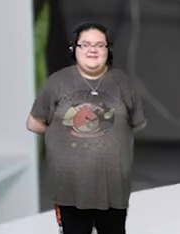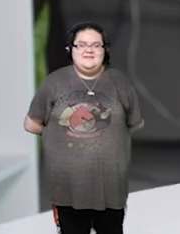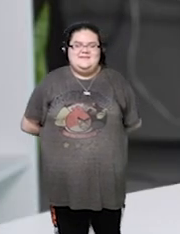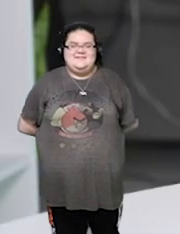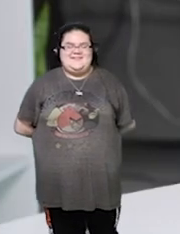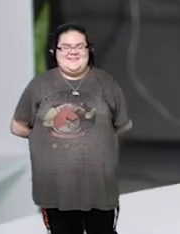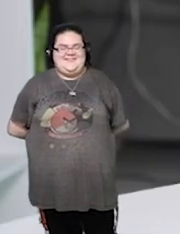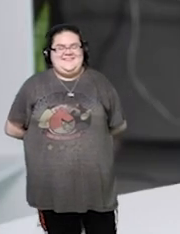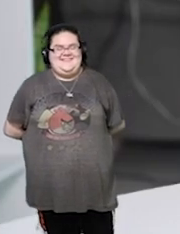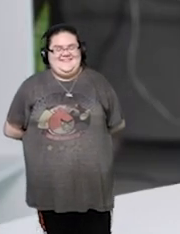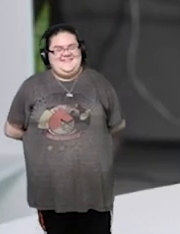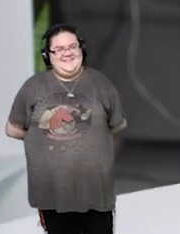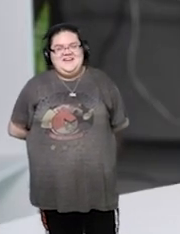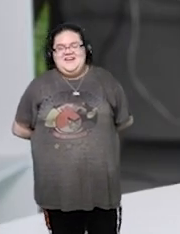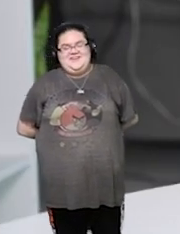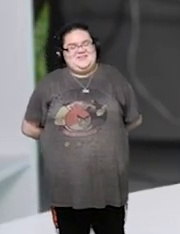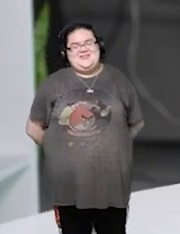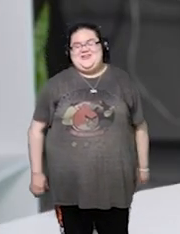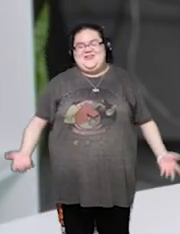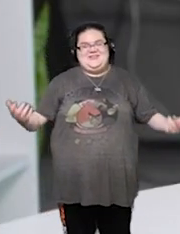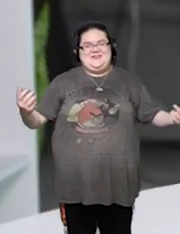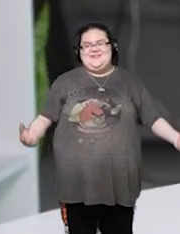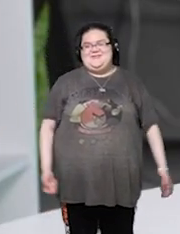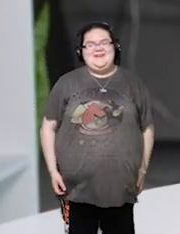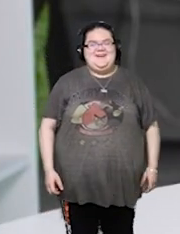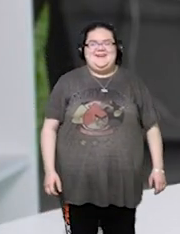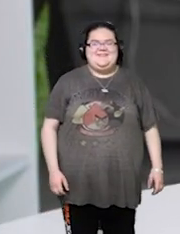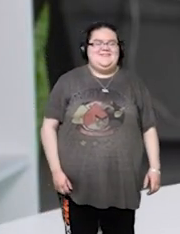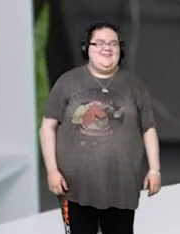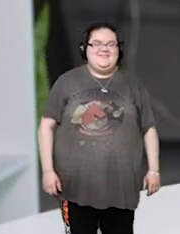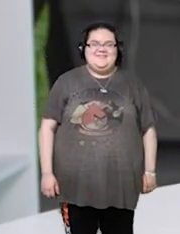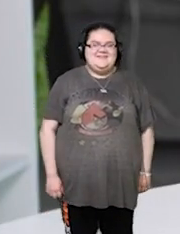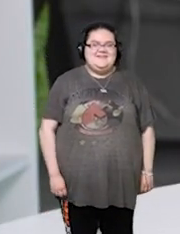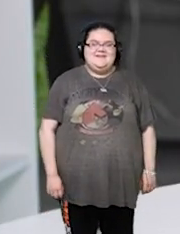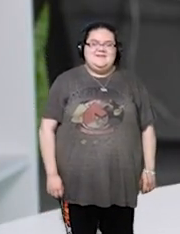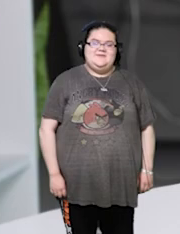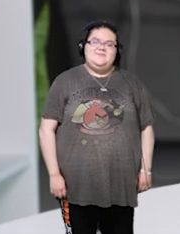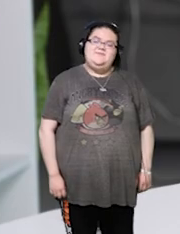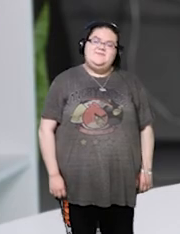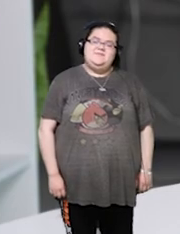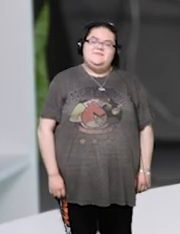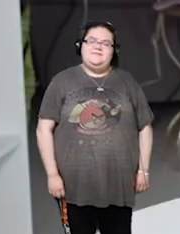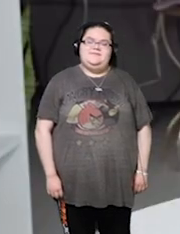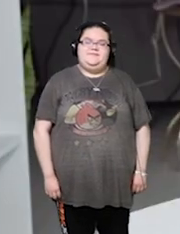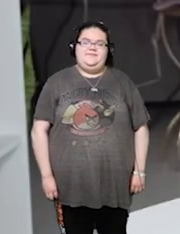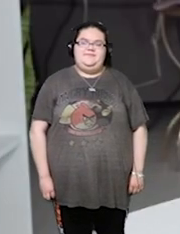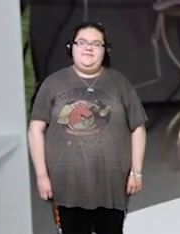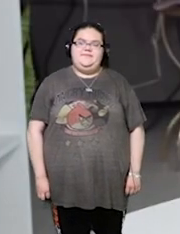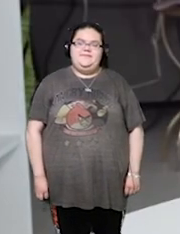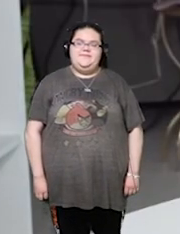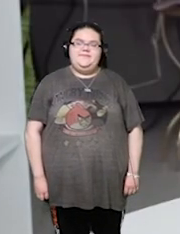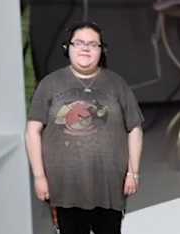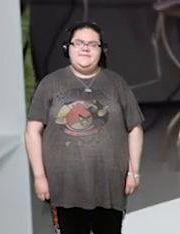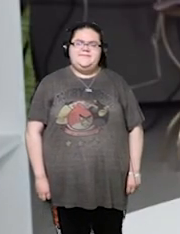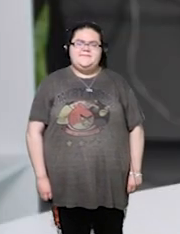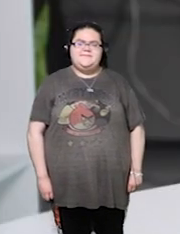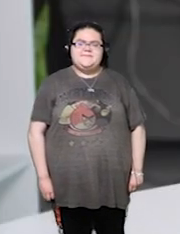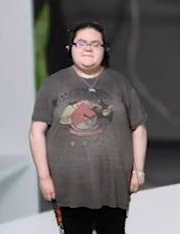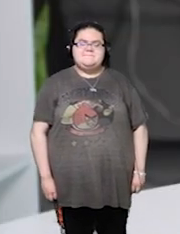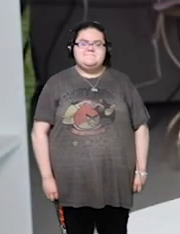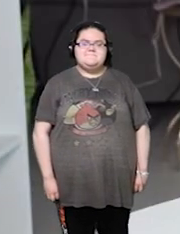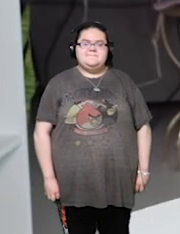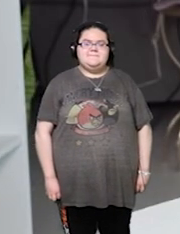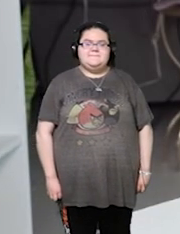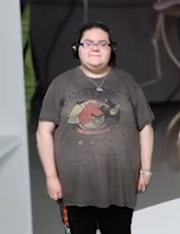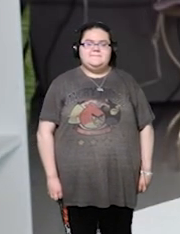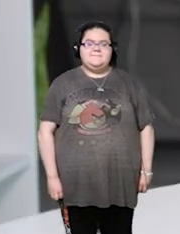leather, right? Well, what smell? Sure, metal? Josh, this one's overdoing it on the back with the information, you know? This is like some Michael Kors price range. 150